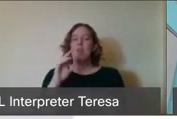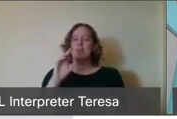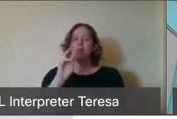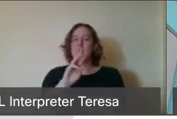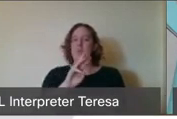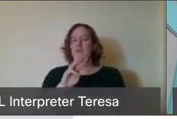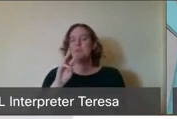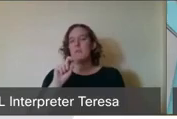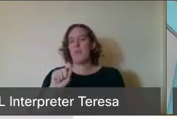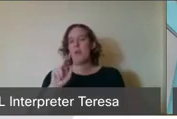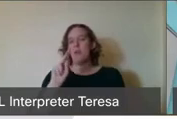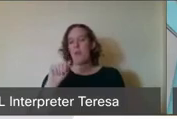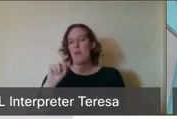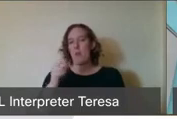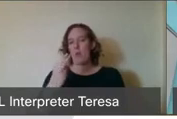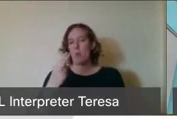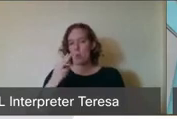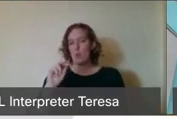www.kahoot.it. That's